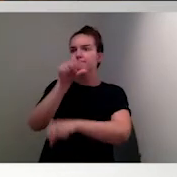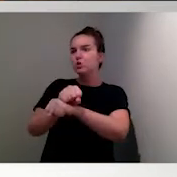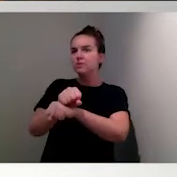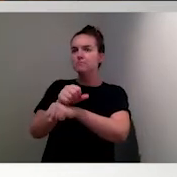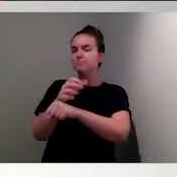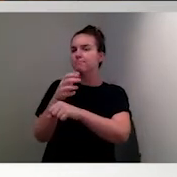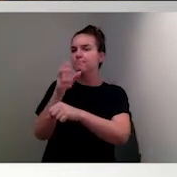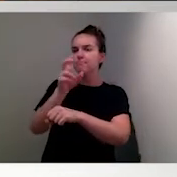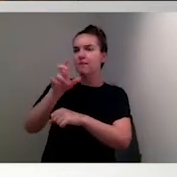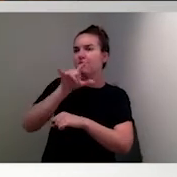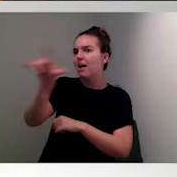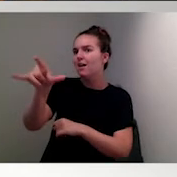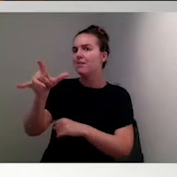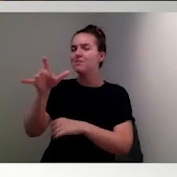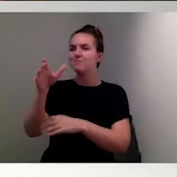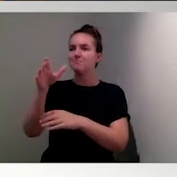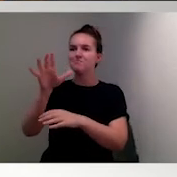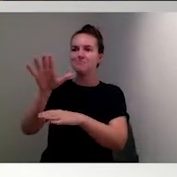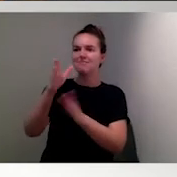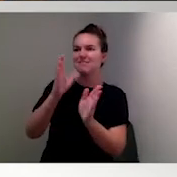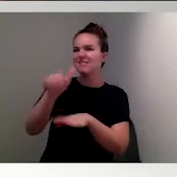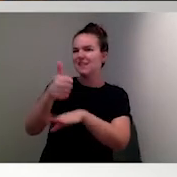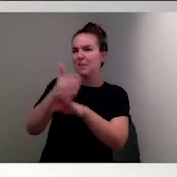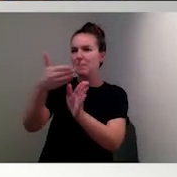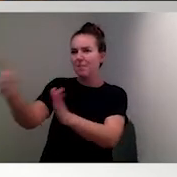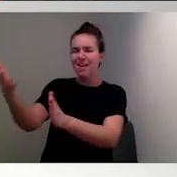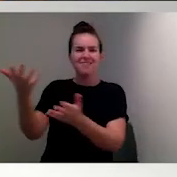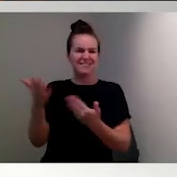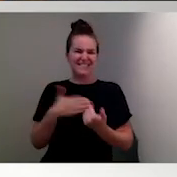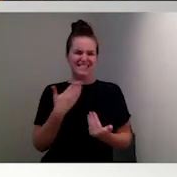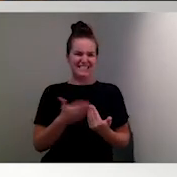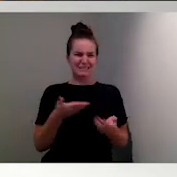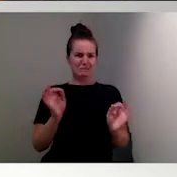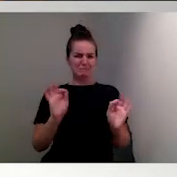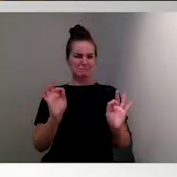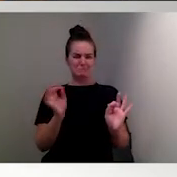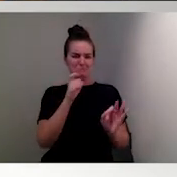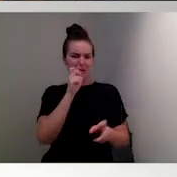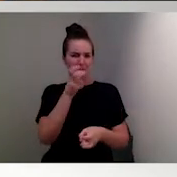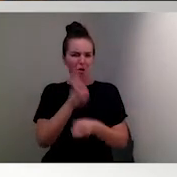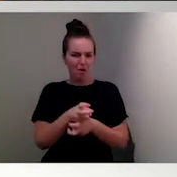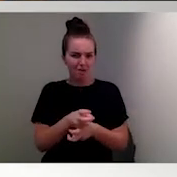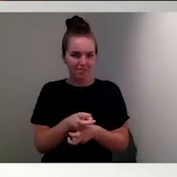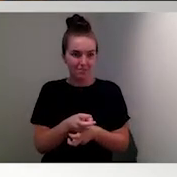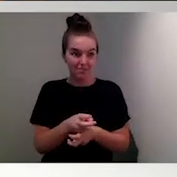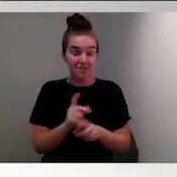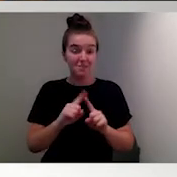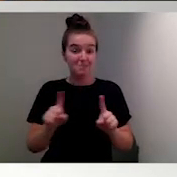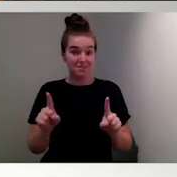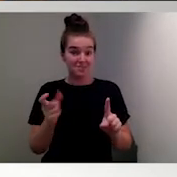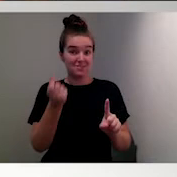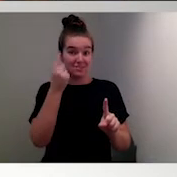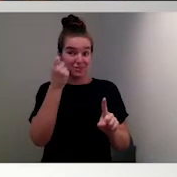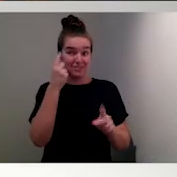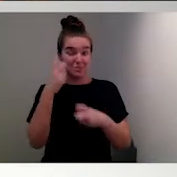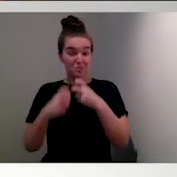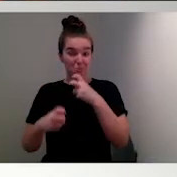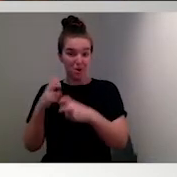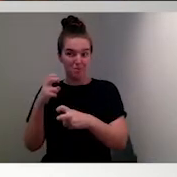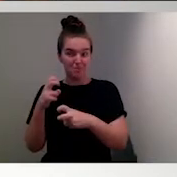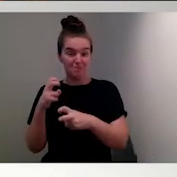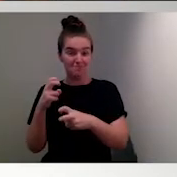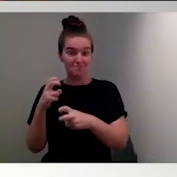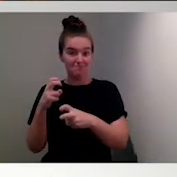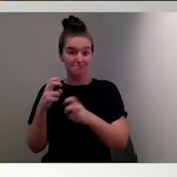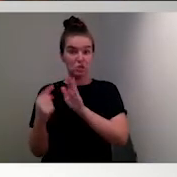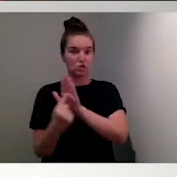and you can book travel. It's not terribly difficult to do. The problem with that, and we saw this last year with